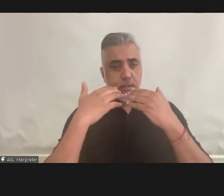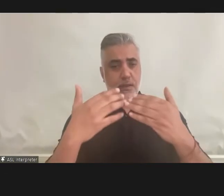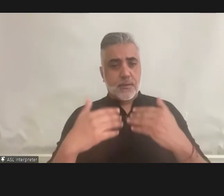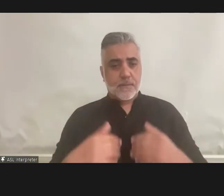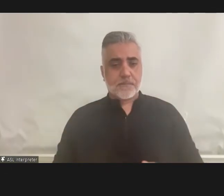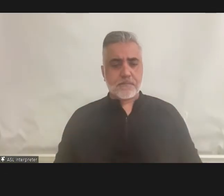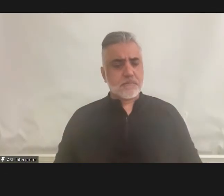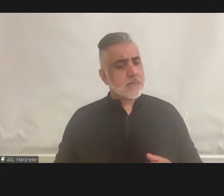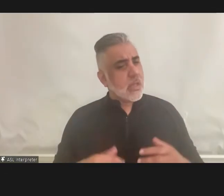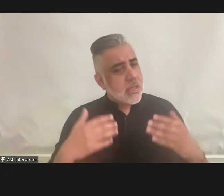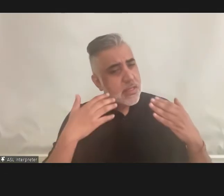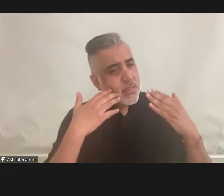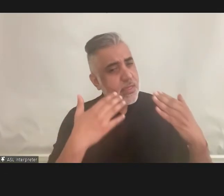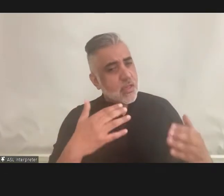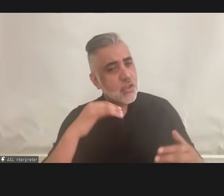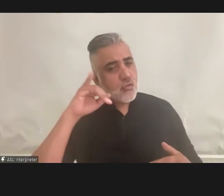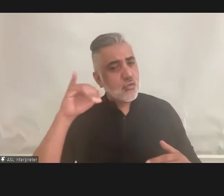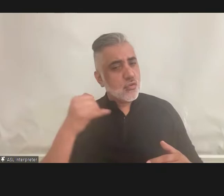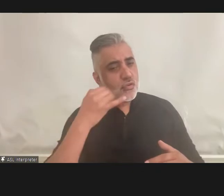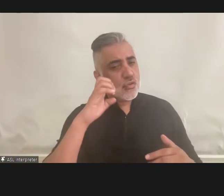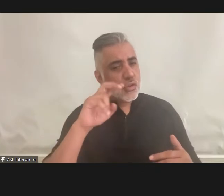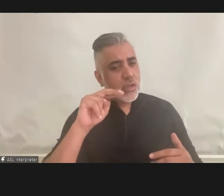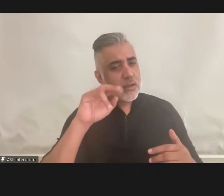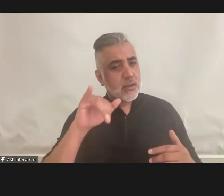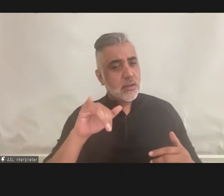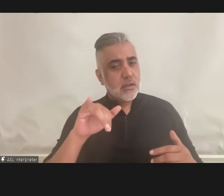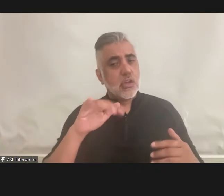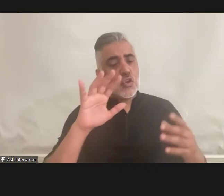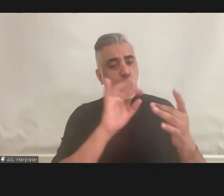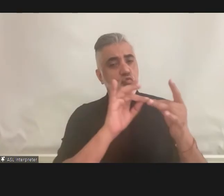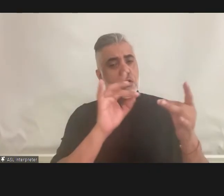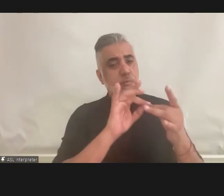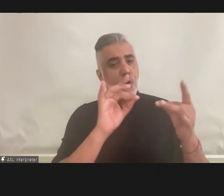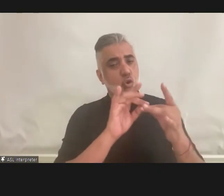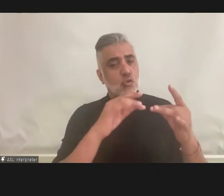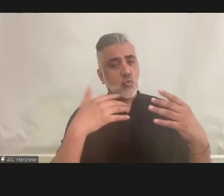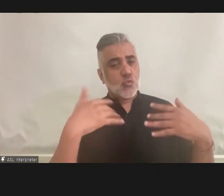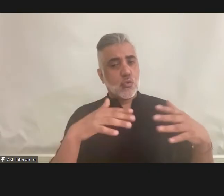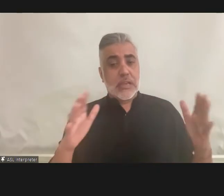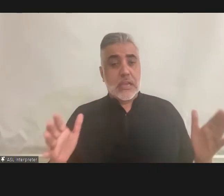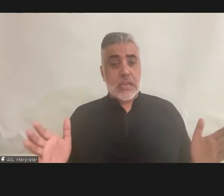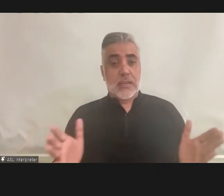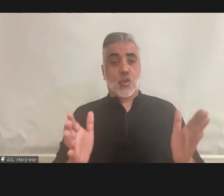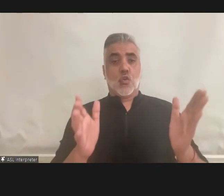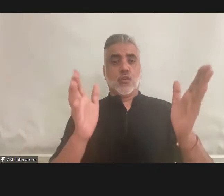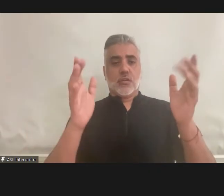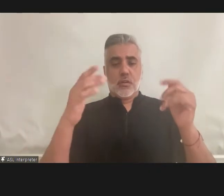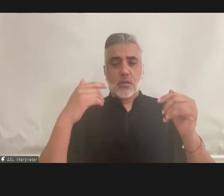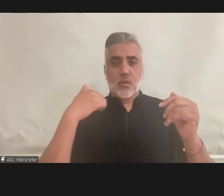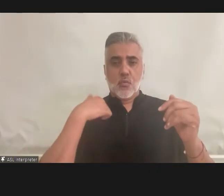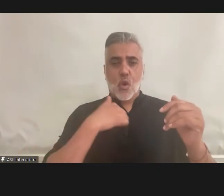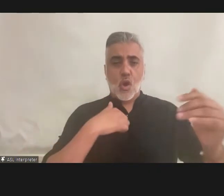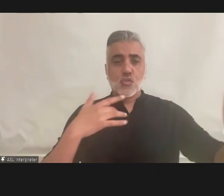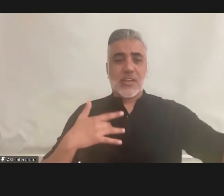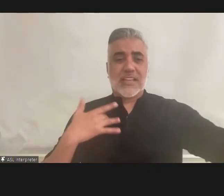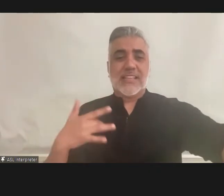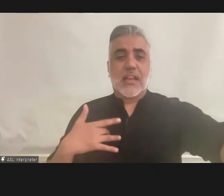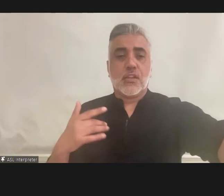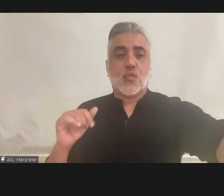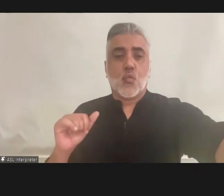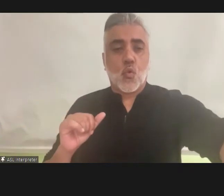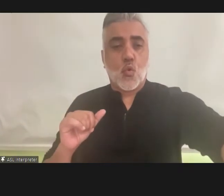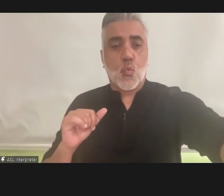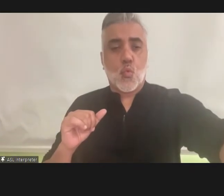Thank you very much, Jenny. And I mean, first of all, your remarks are extremely encouraging, but we're also really excited to be working